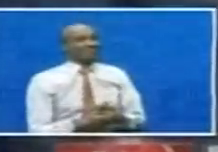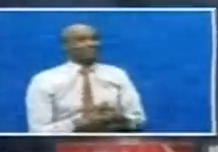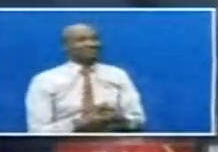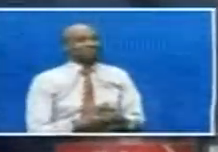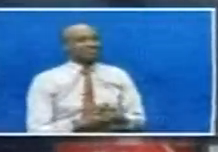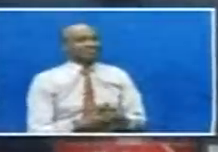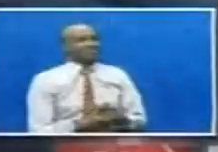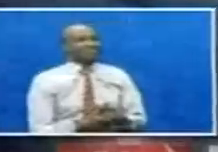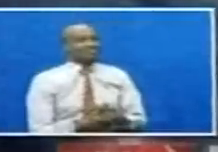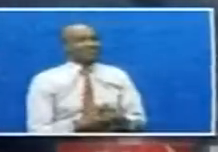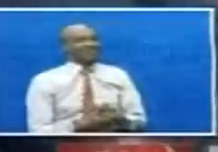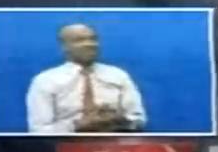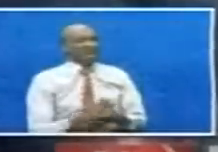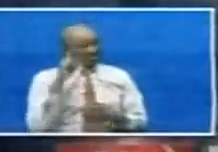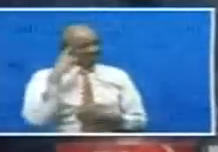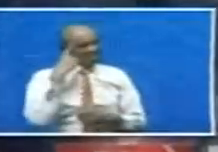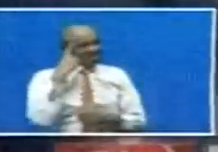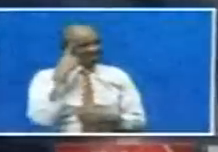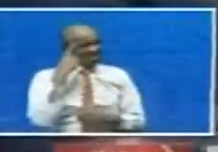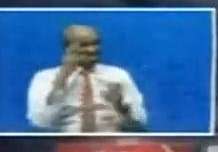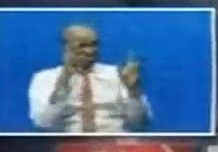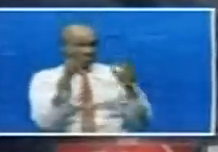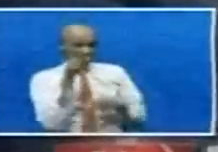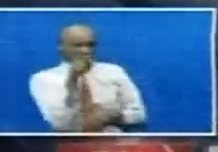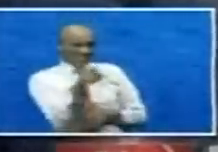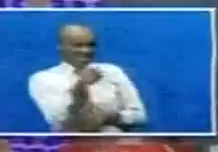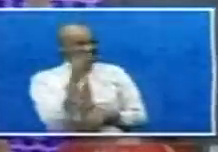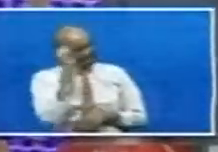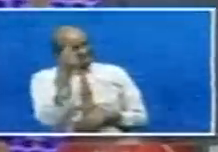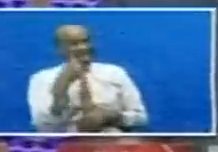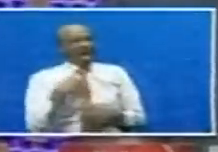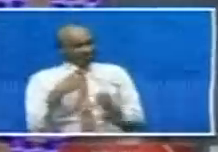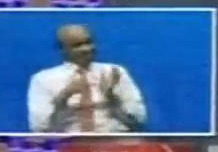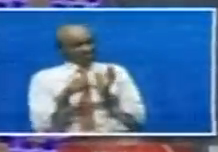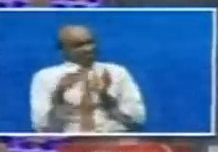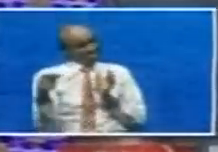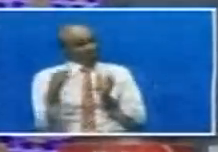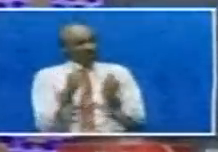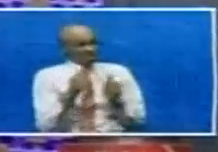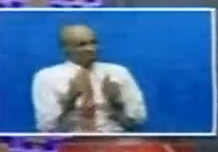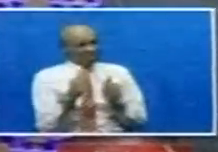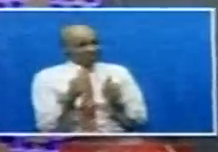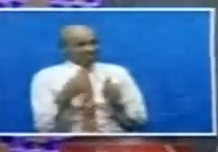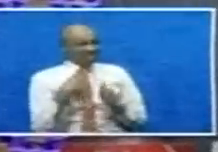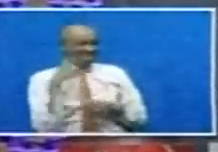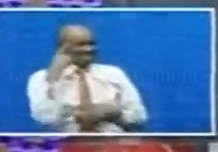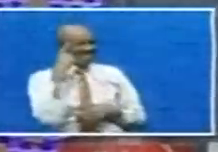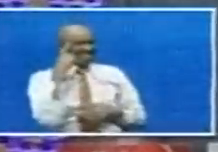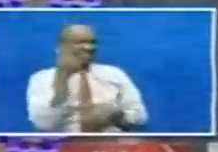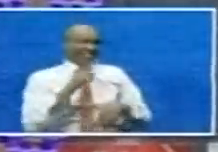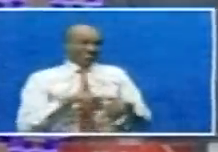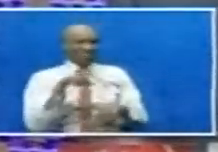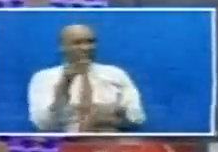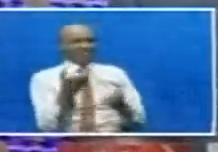I think the issues that Kenyans are raising, to me sometimes I find them quite